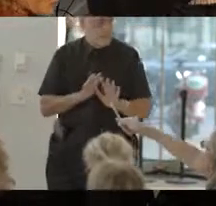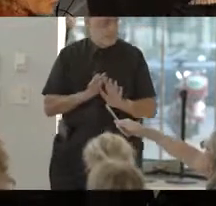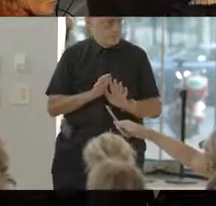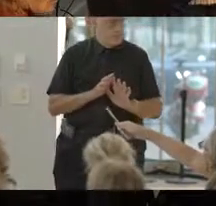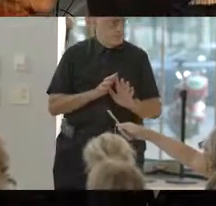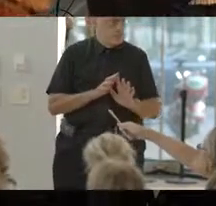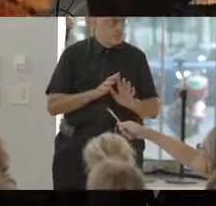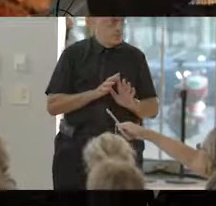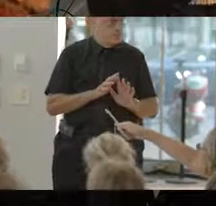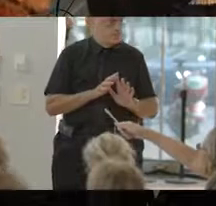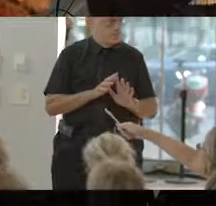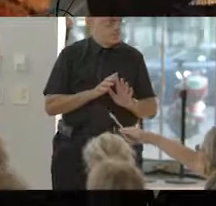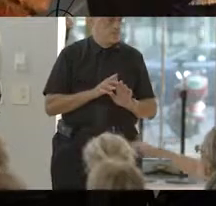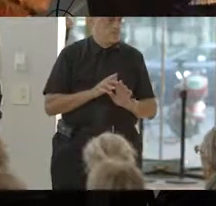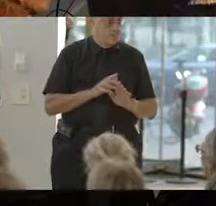We